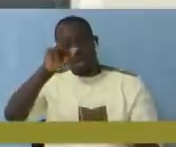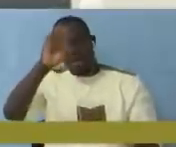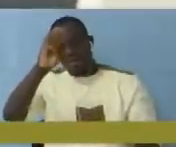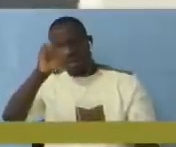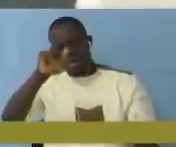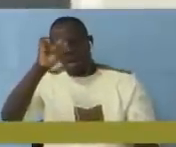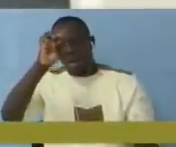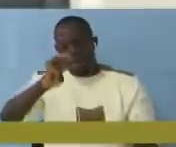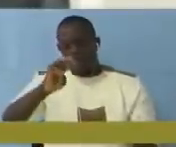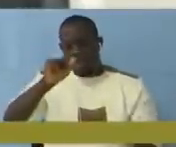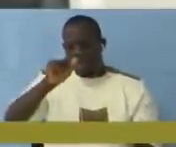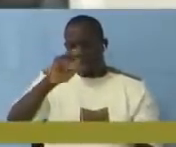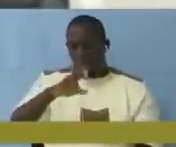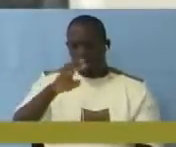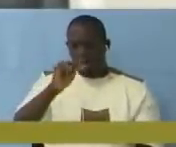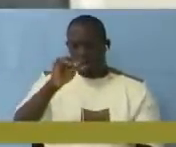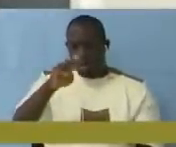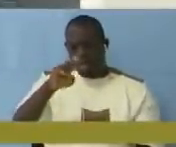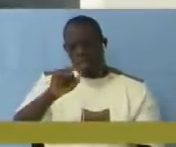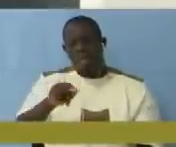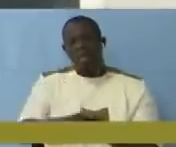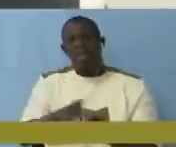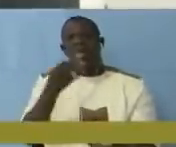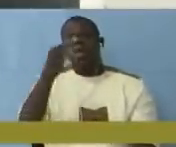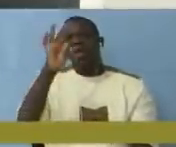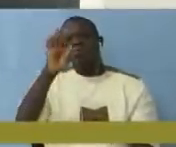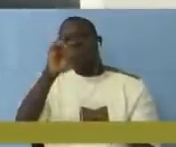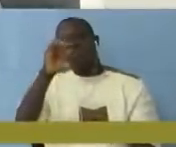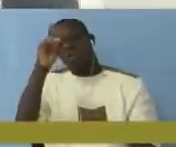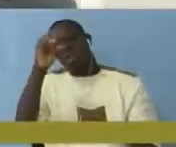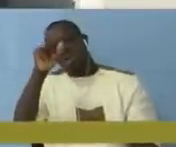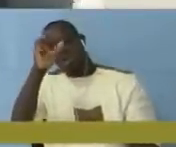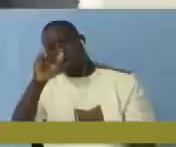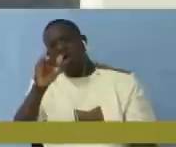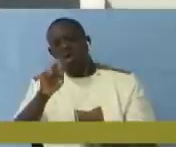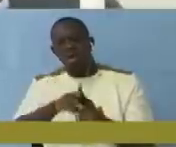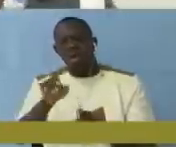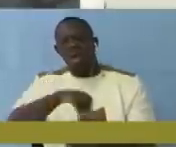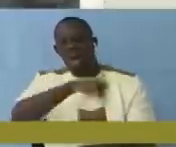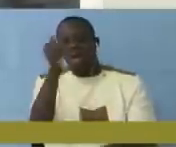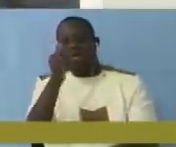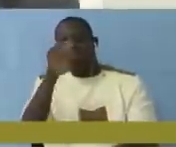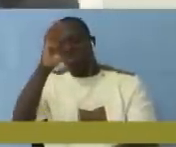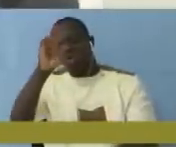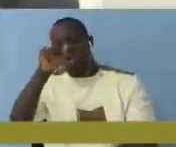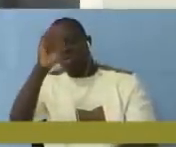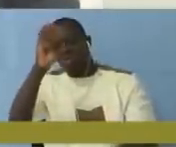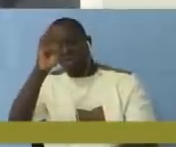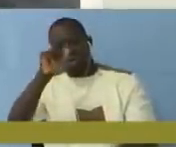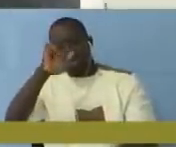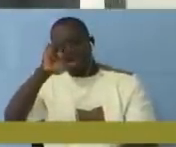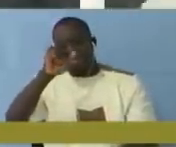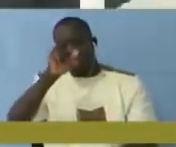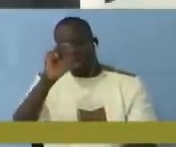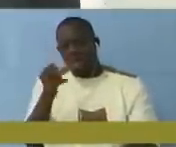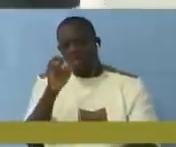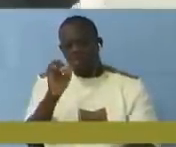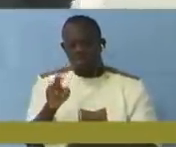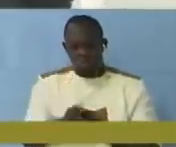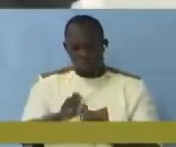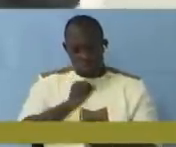Fodebari, Baba Dindin Jabate, and Baba Saho, for him